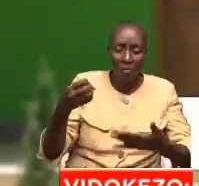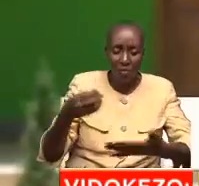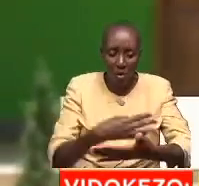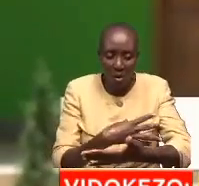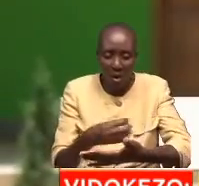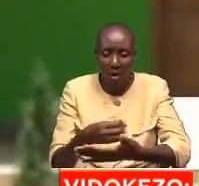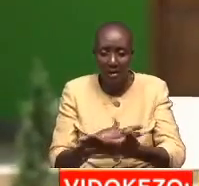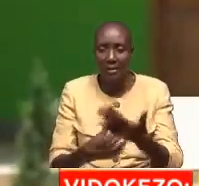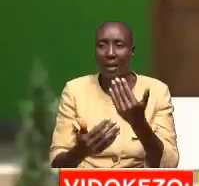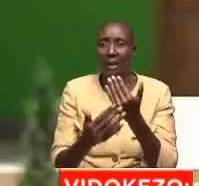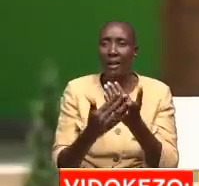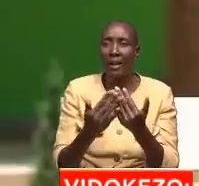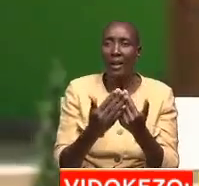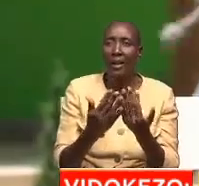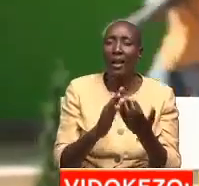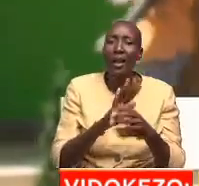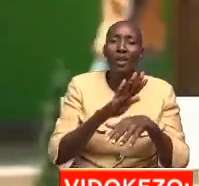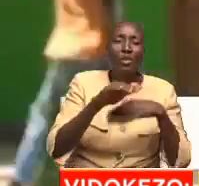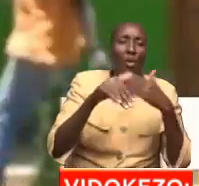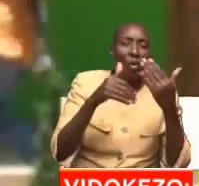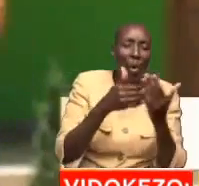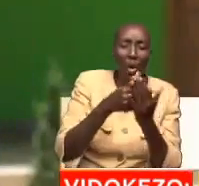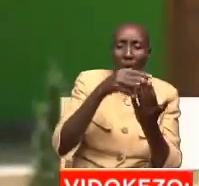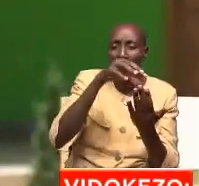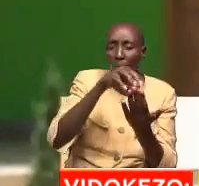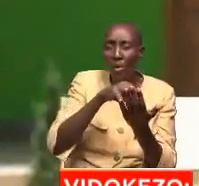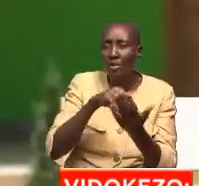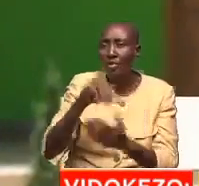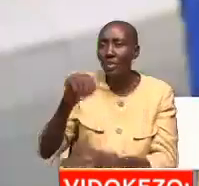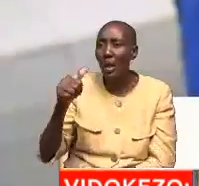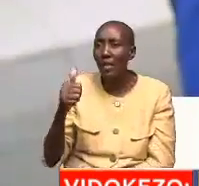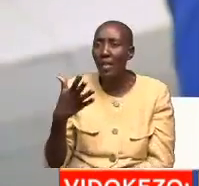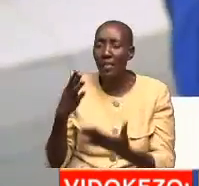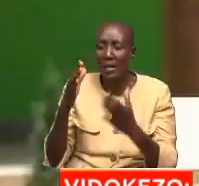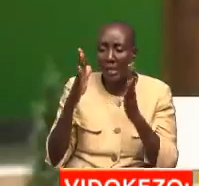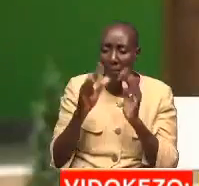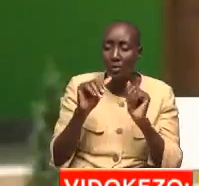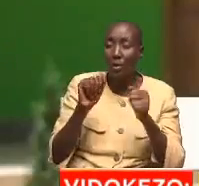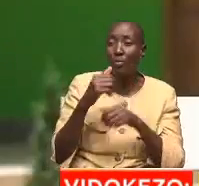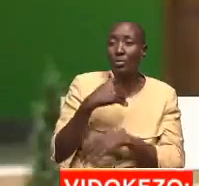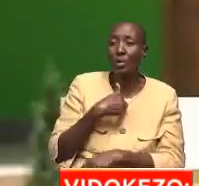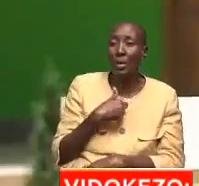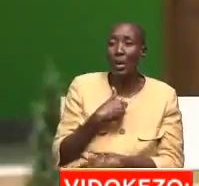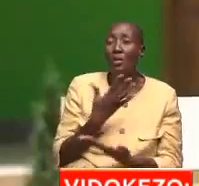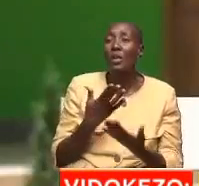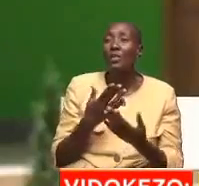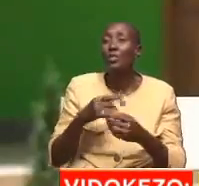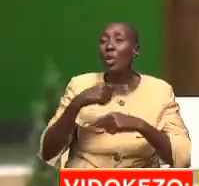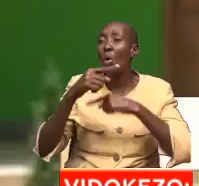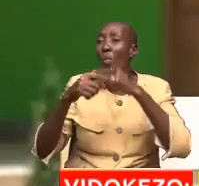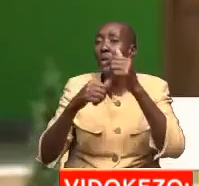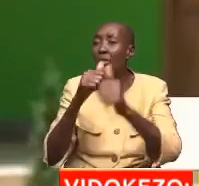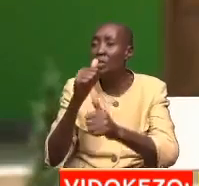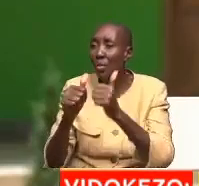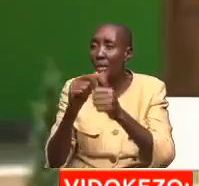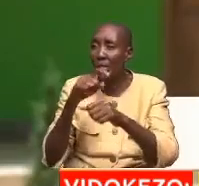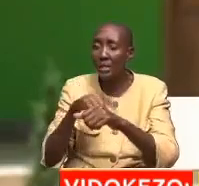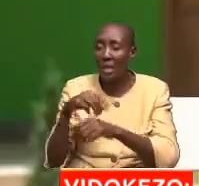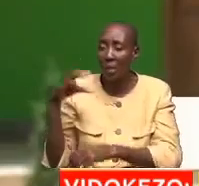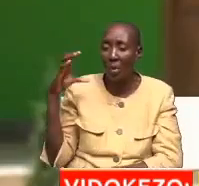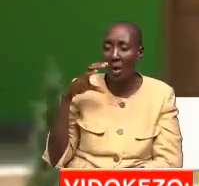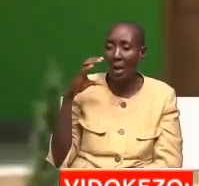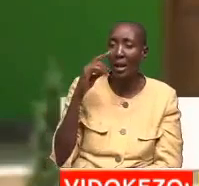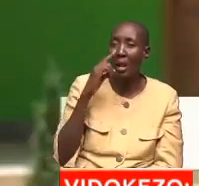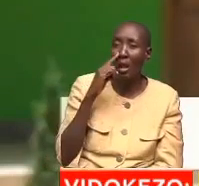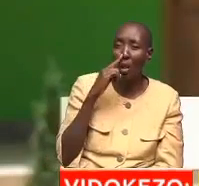it has the capability for any other condition that a client will have. So the simple procedure is when the client is at home can